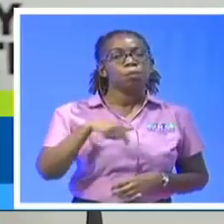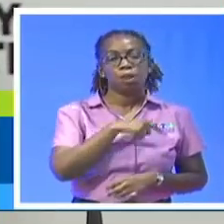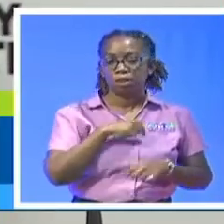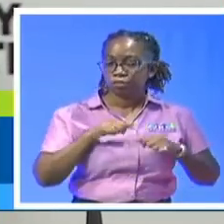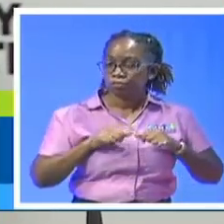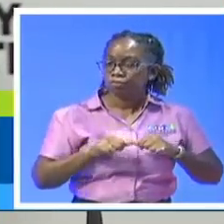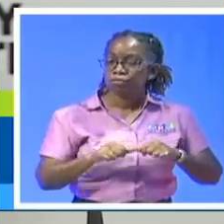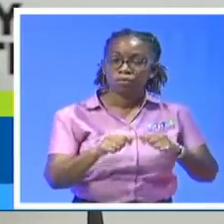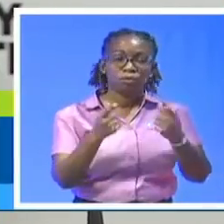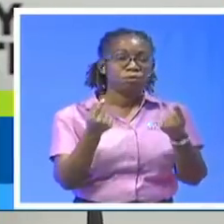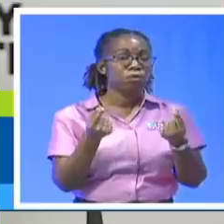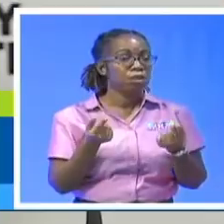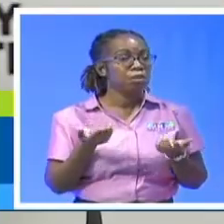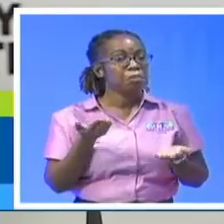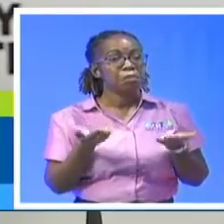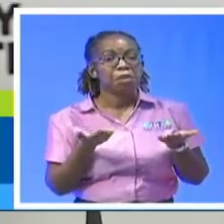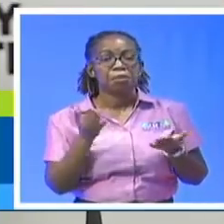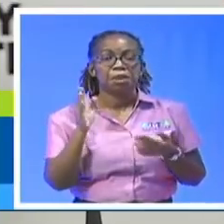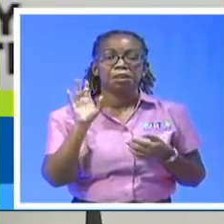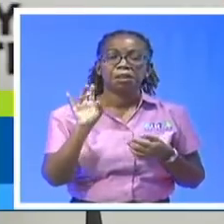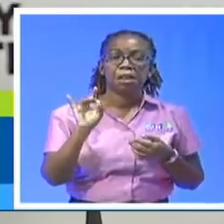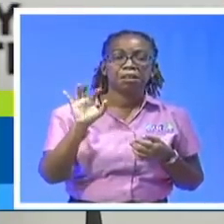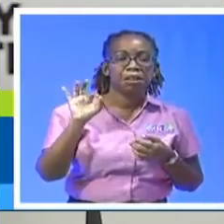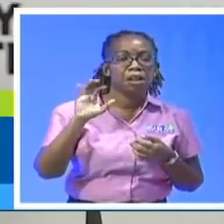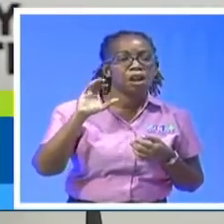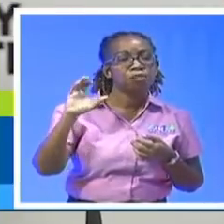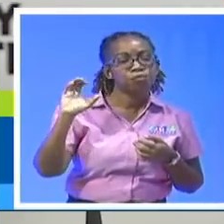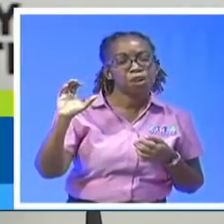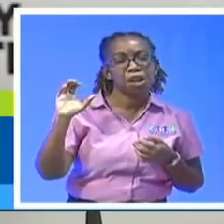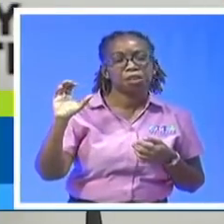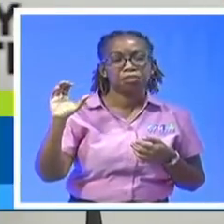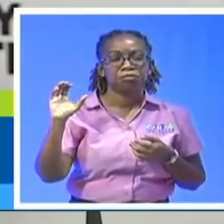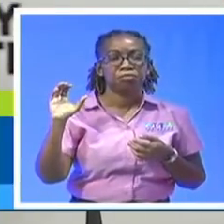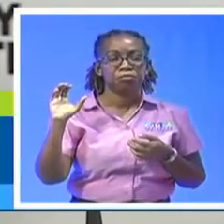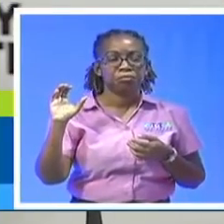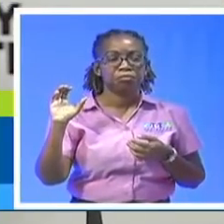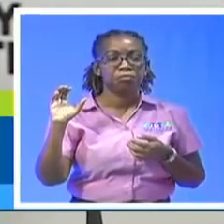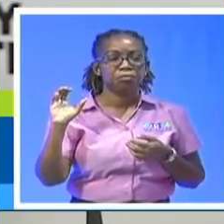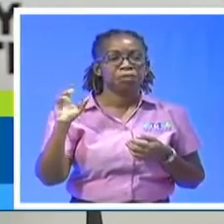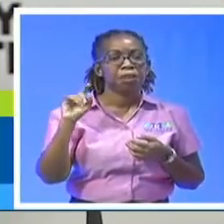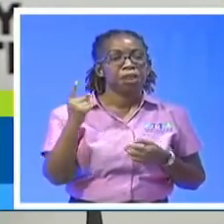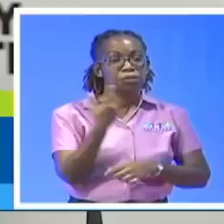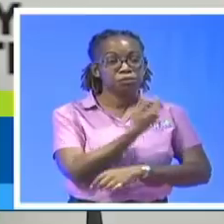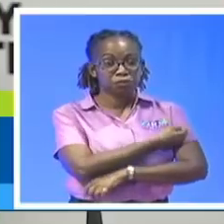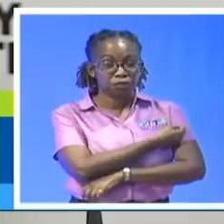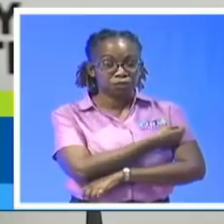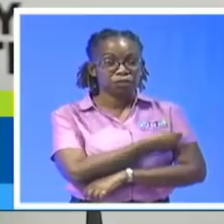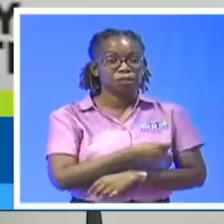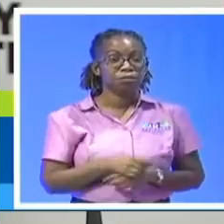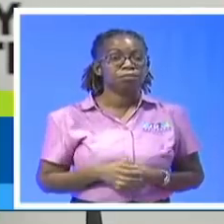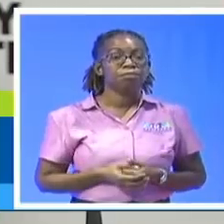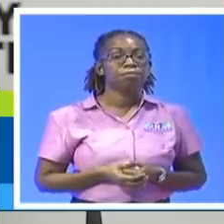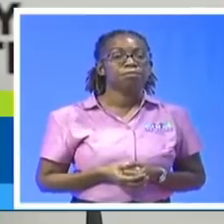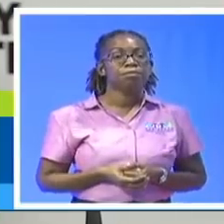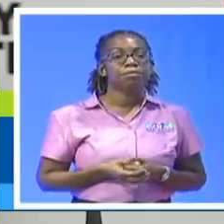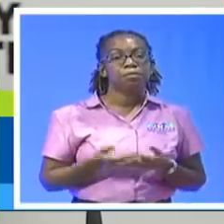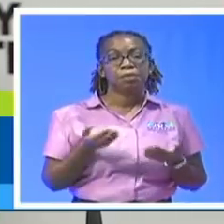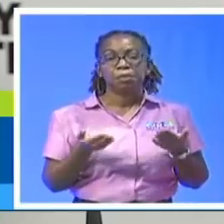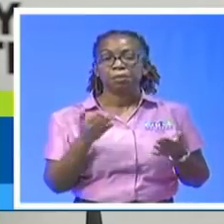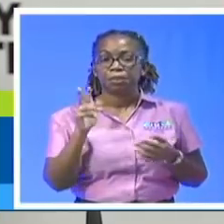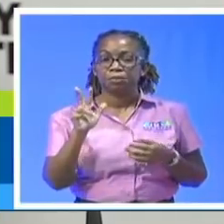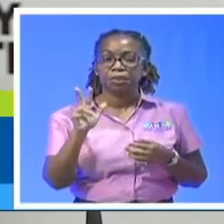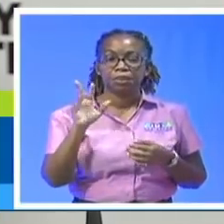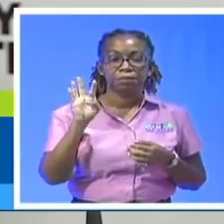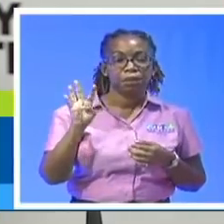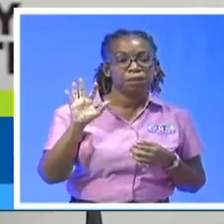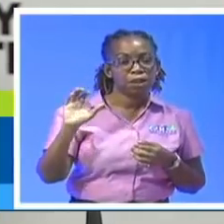about 800 to 900 first doses of a two-dose regime and between 300 to 400